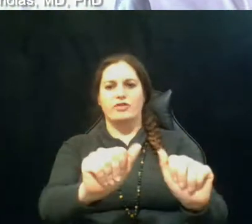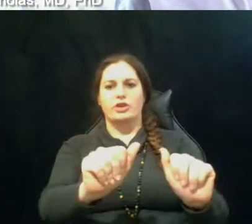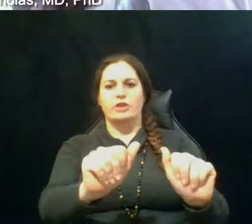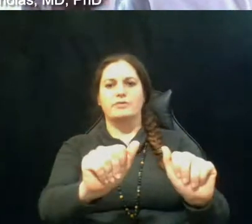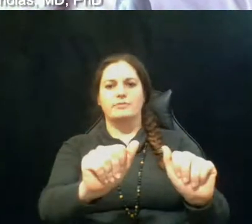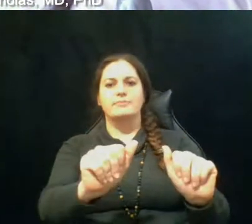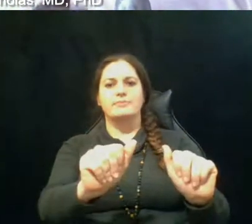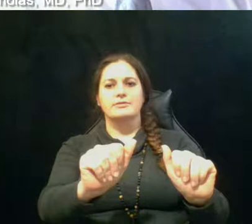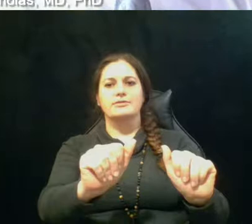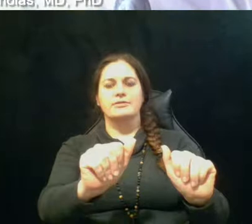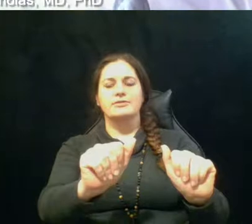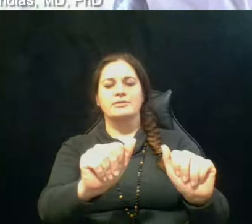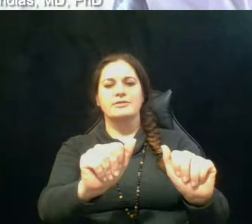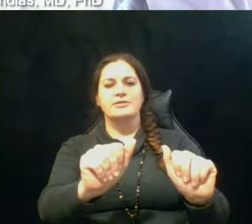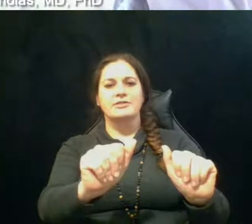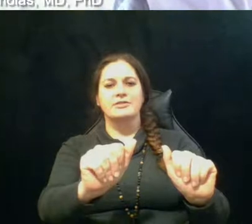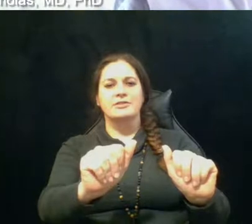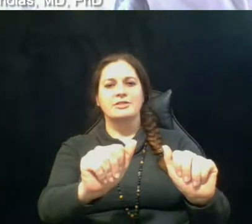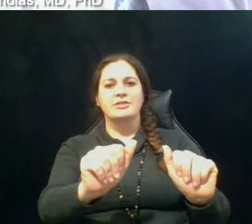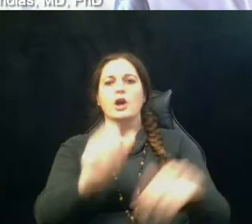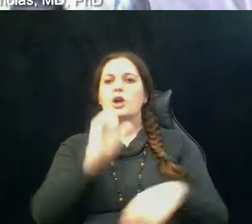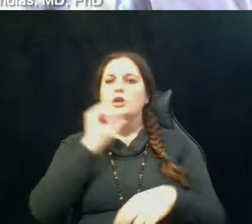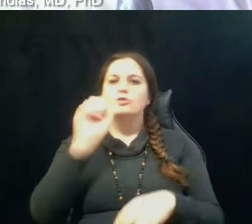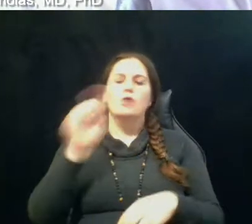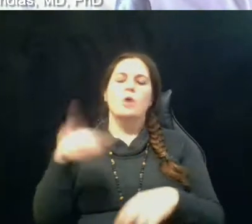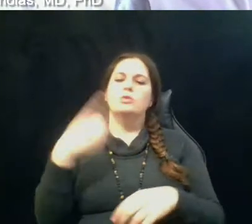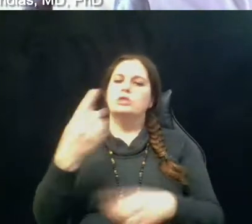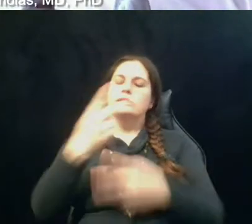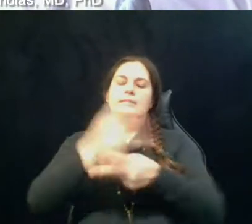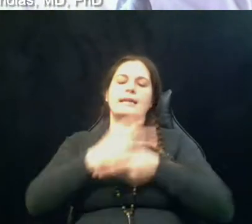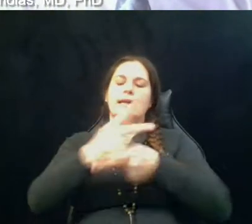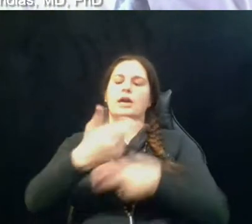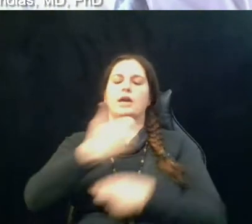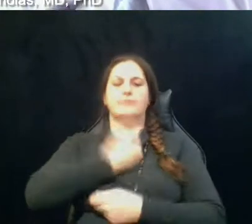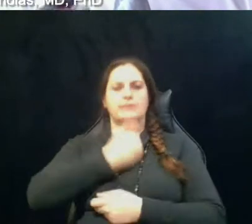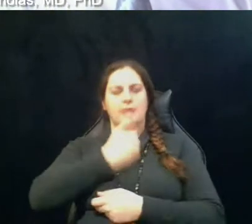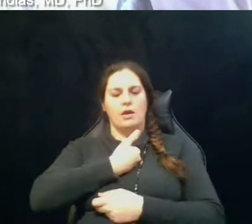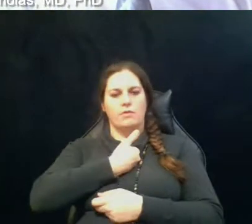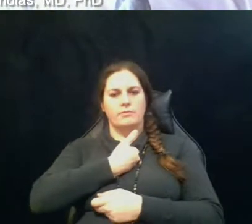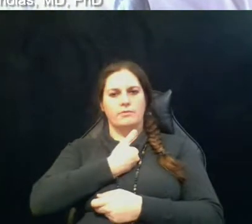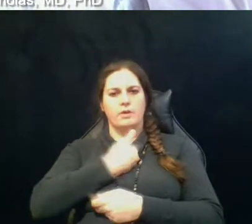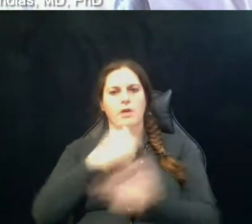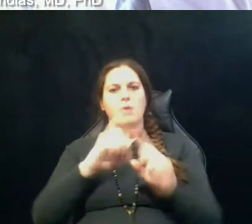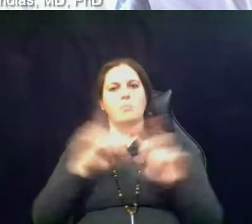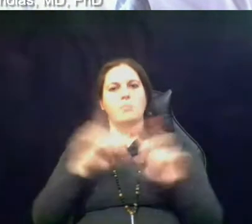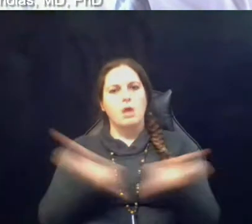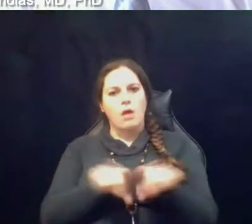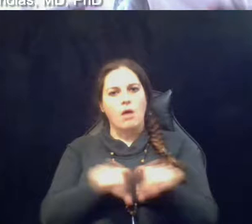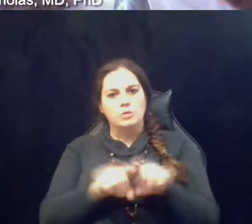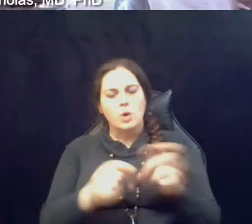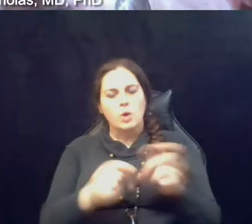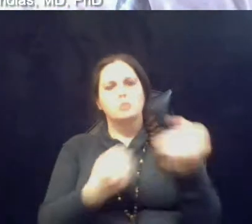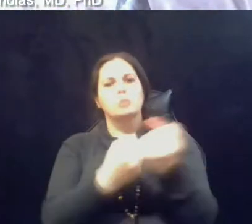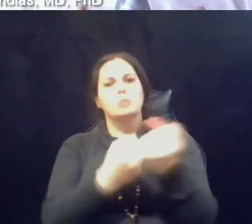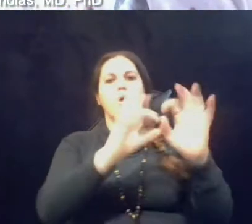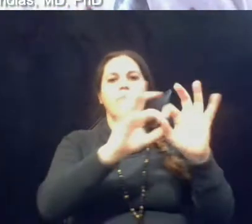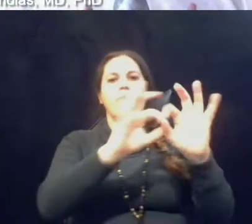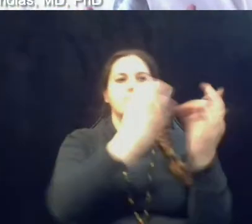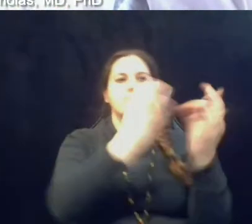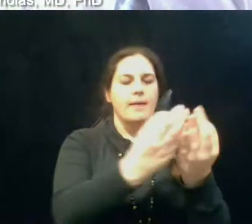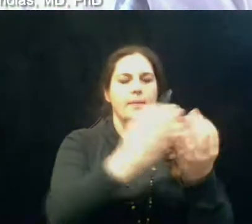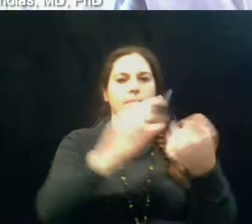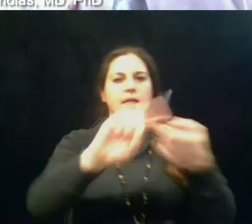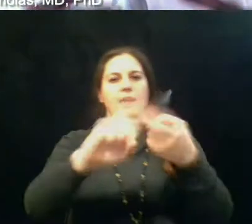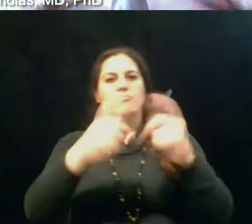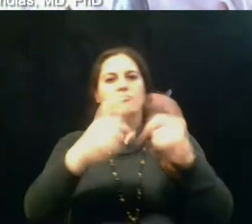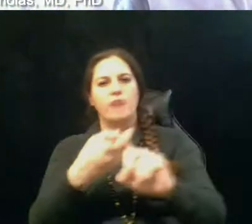of my voice, don't just take care of yourself, but advocate for your friends, your family, and your loved ones, because we all need to